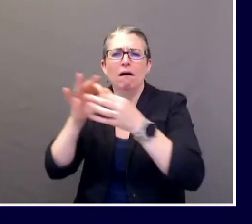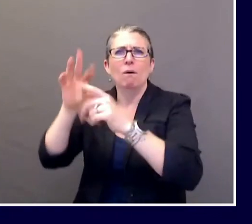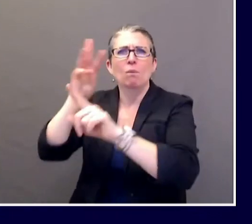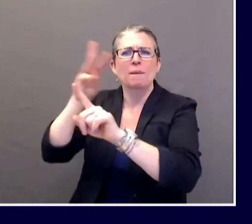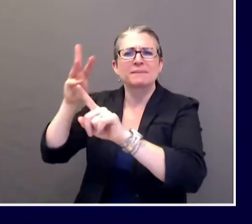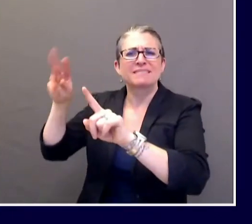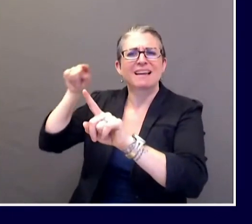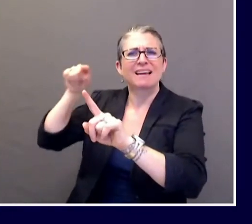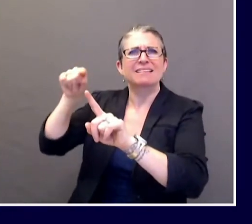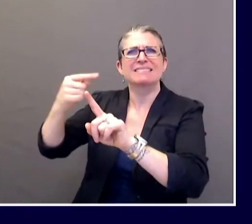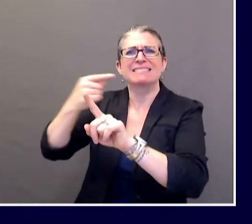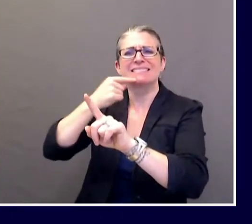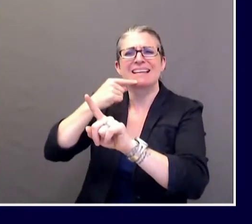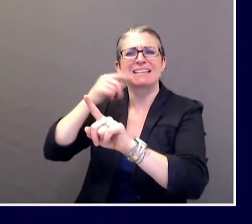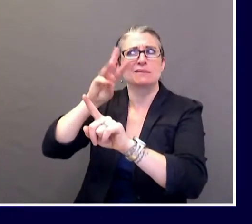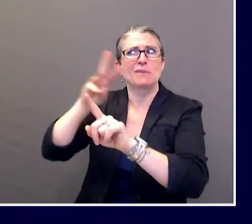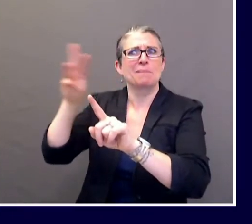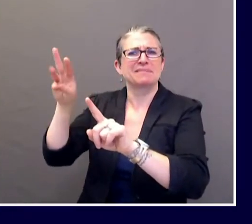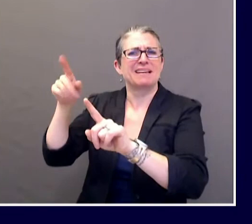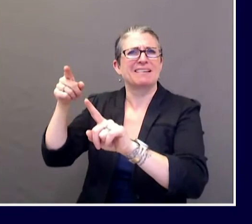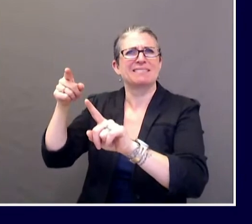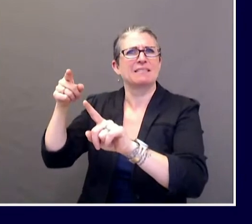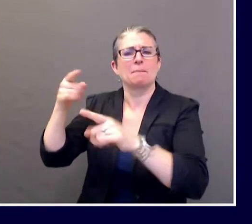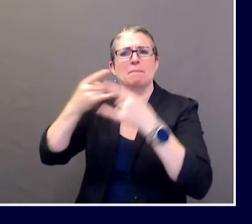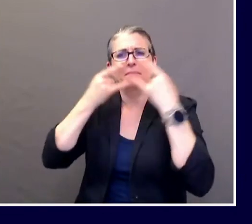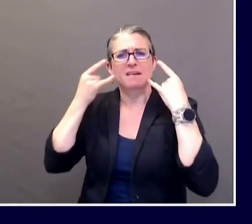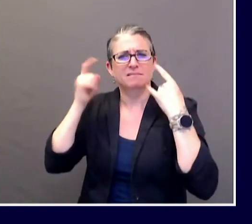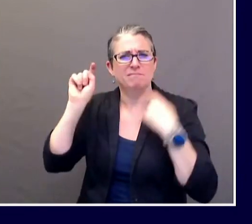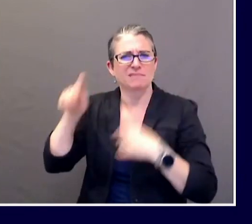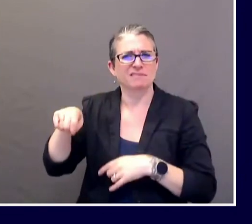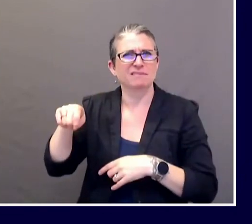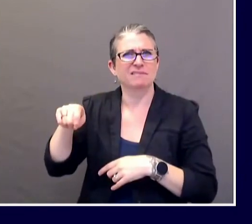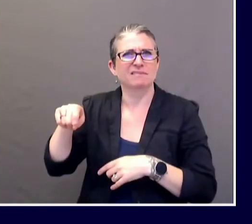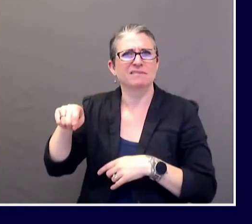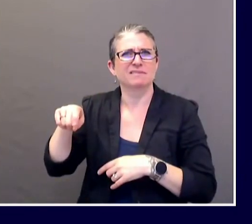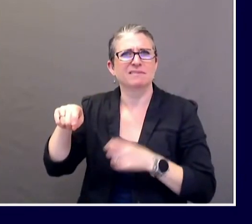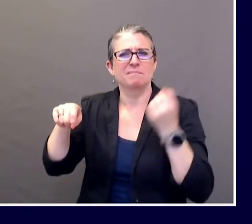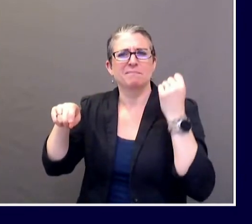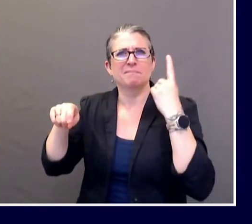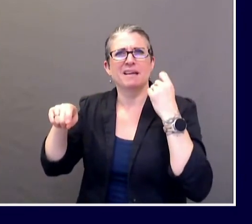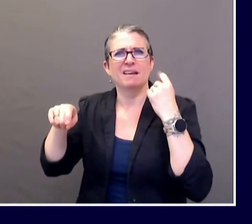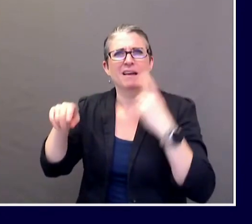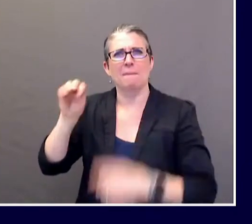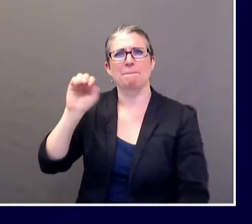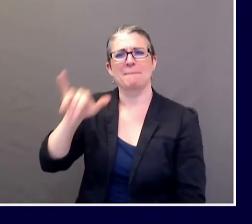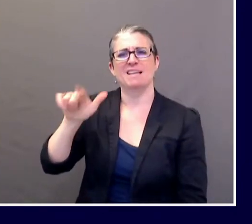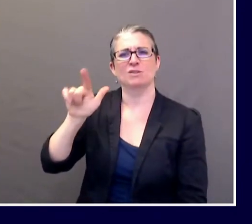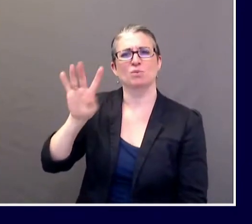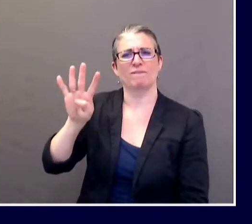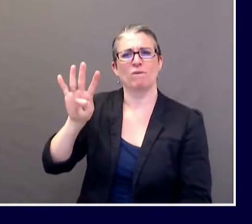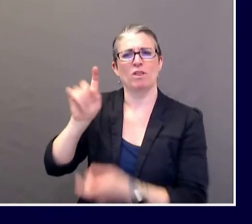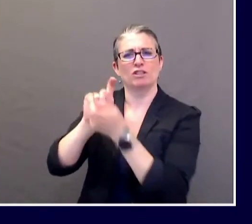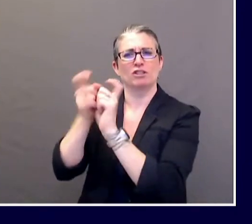change coming from May 24th, correct? Is that based on people still wearing masks outside? Will that change at